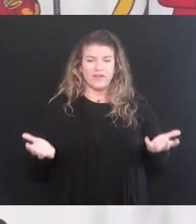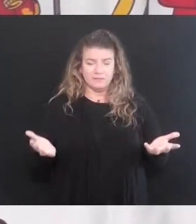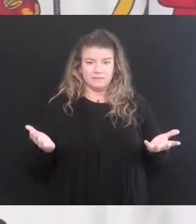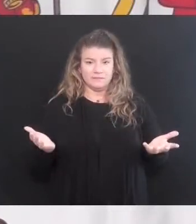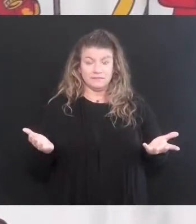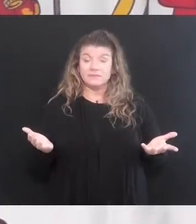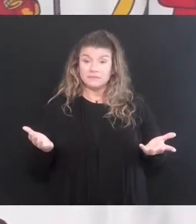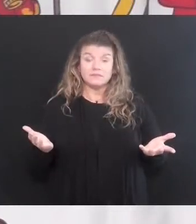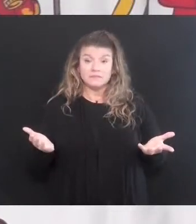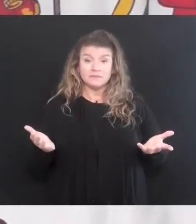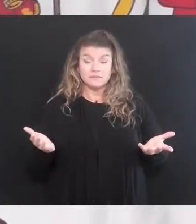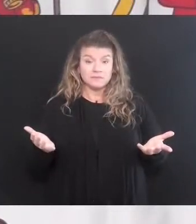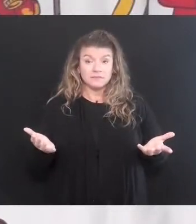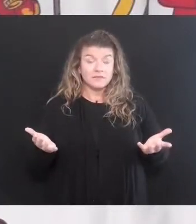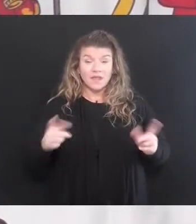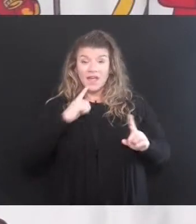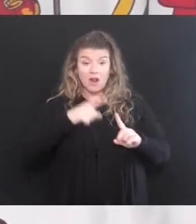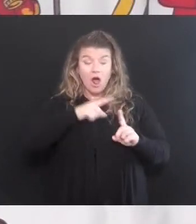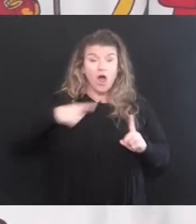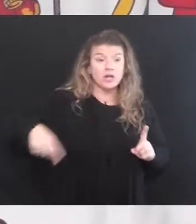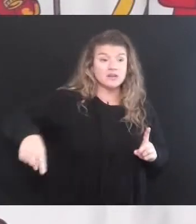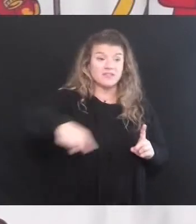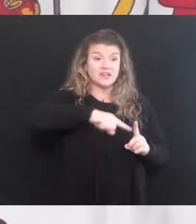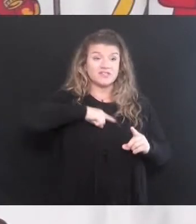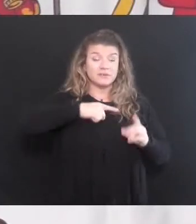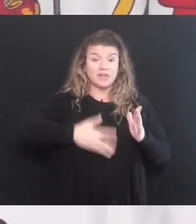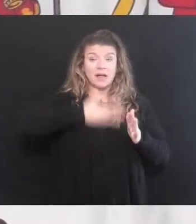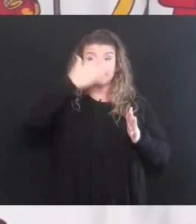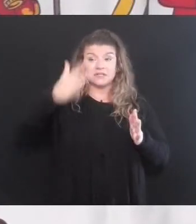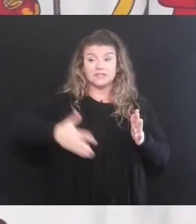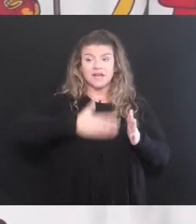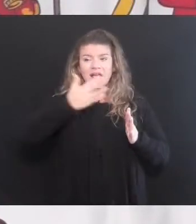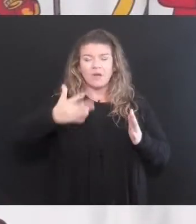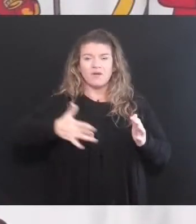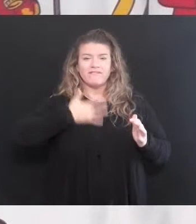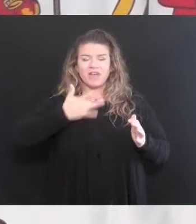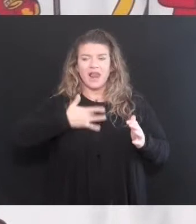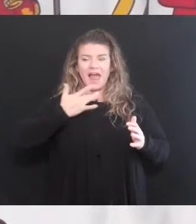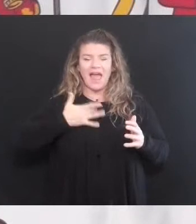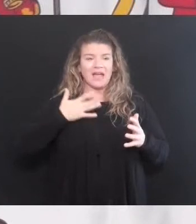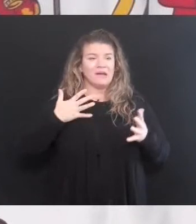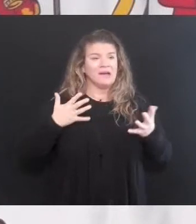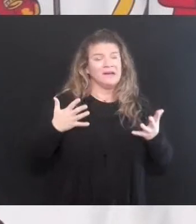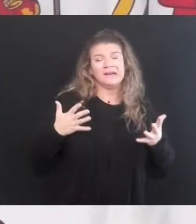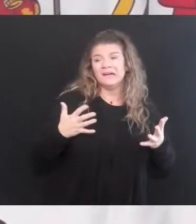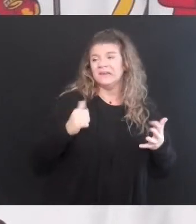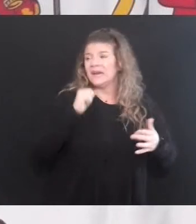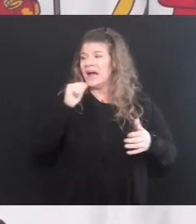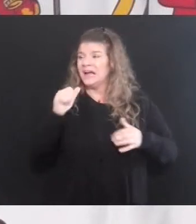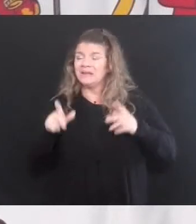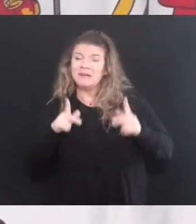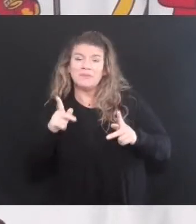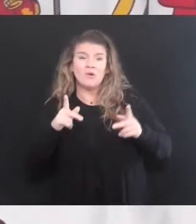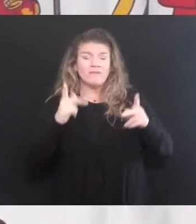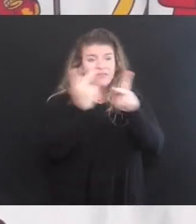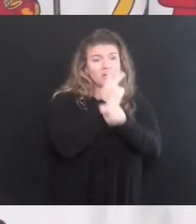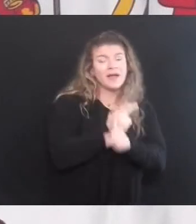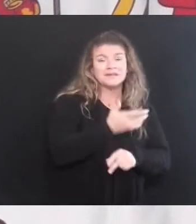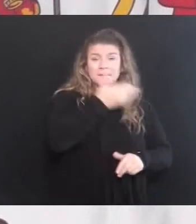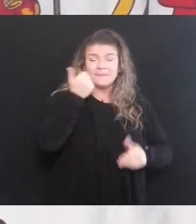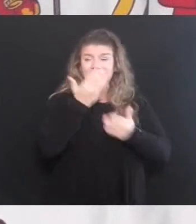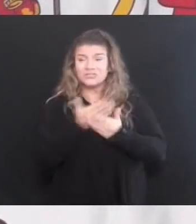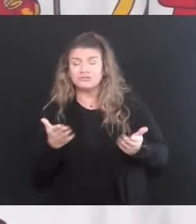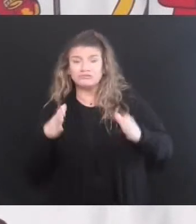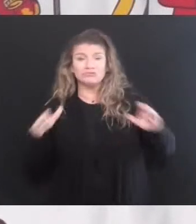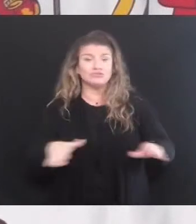in all of us, from time to time, feel like we're in a bubble, we're screaming for people not to walk off the cliff, but they just keep